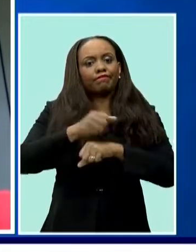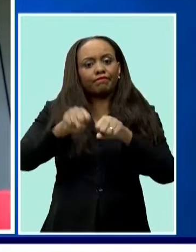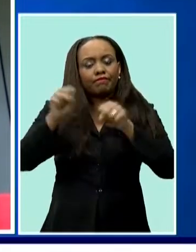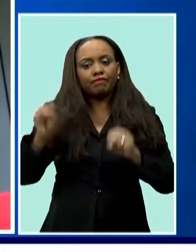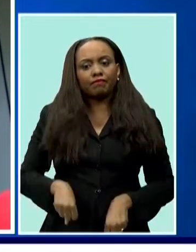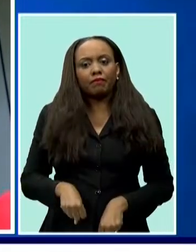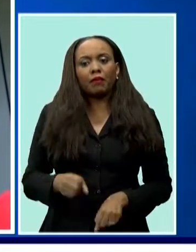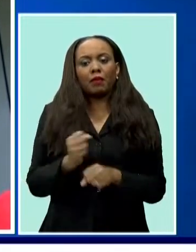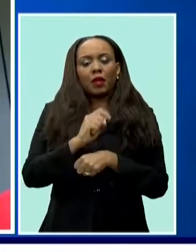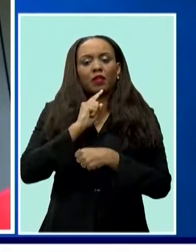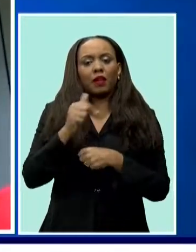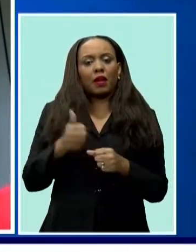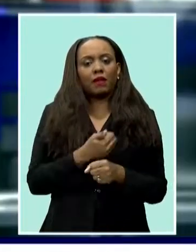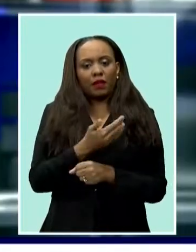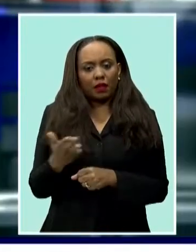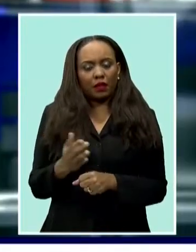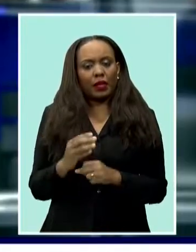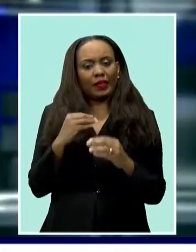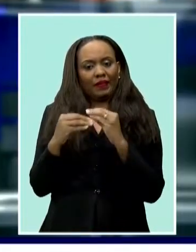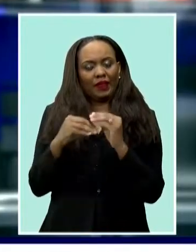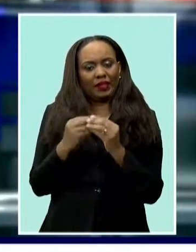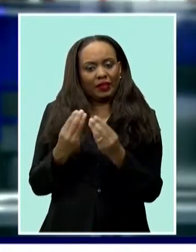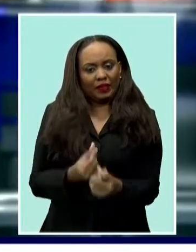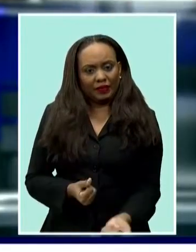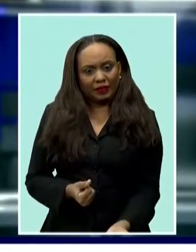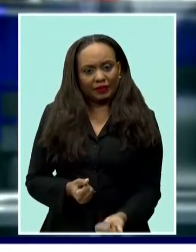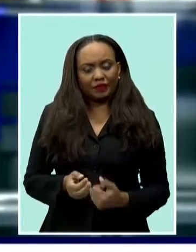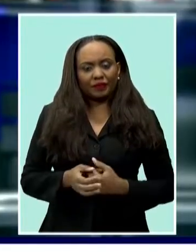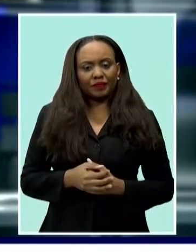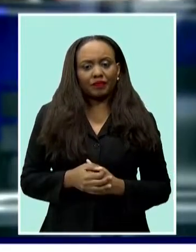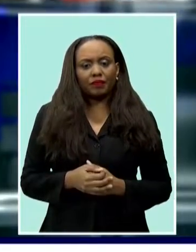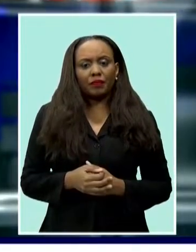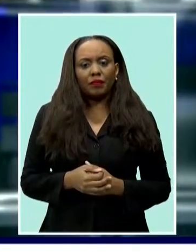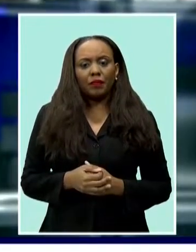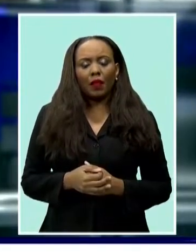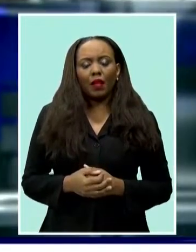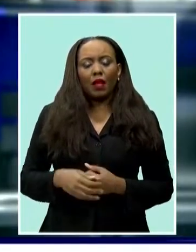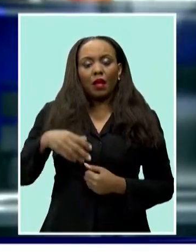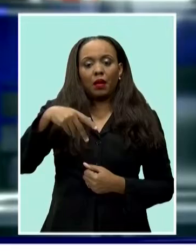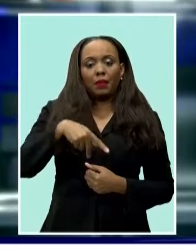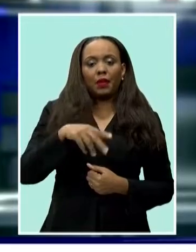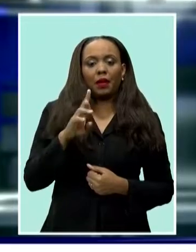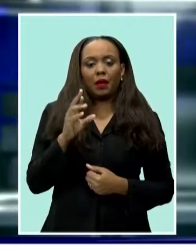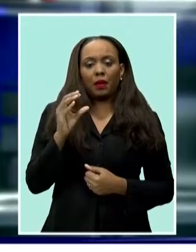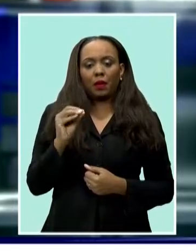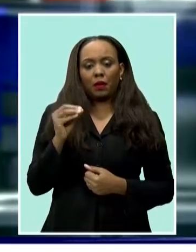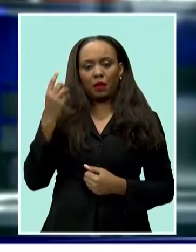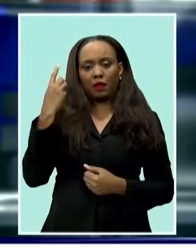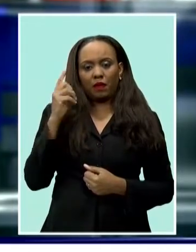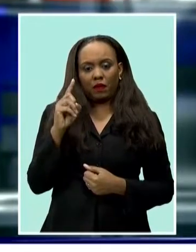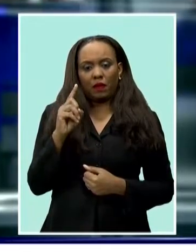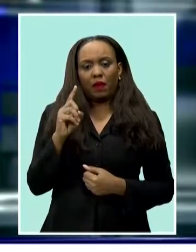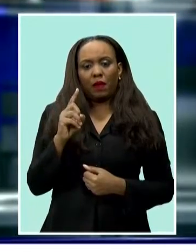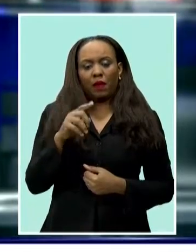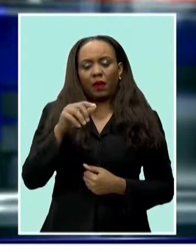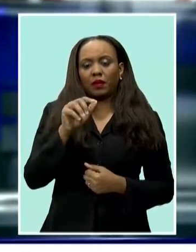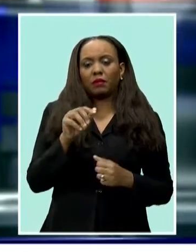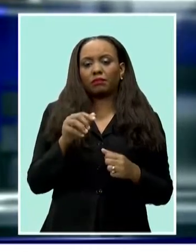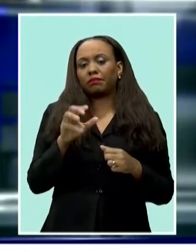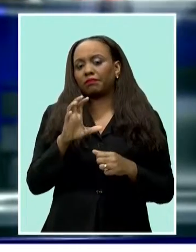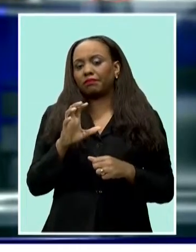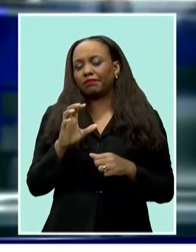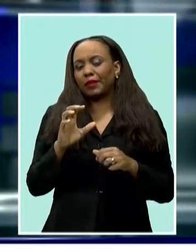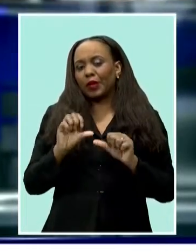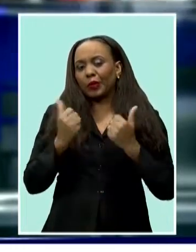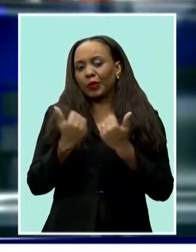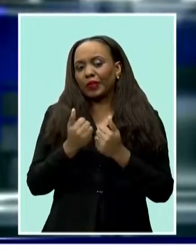the facilities up to scratch. And Public Relations Officer of the Alliance of Owners of Public Transport, or AOPT, Mark Haynes, says